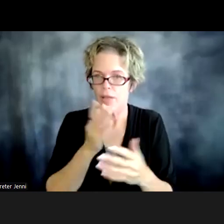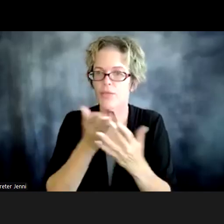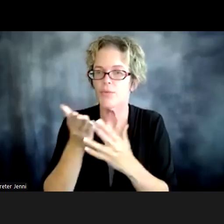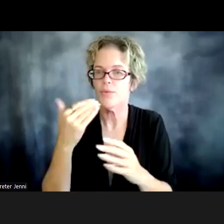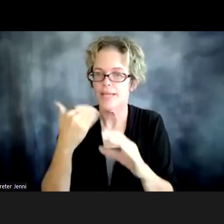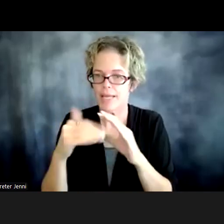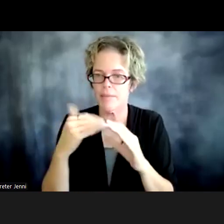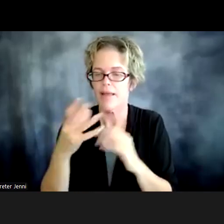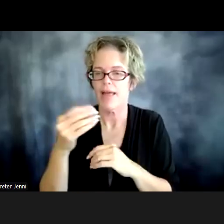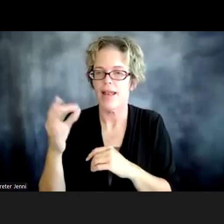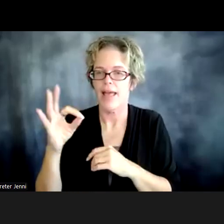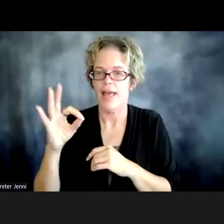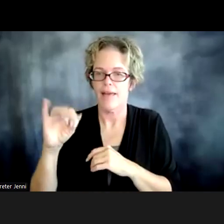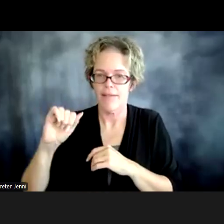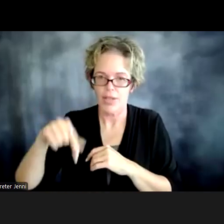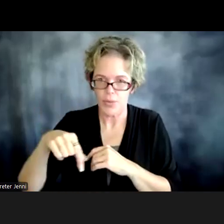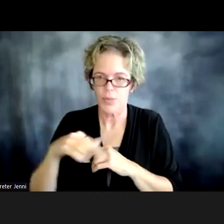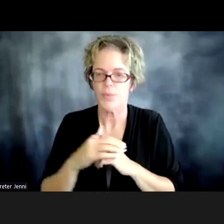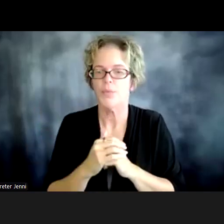at this time, I think we got through most of the